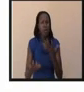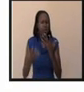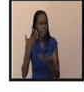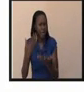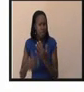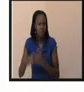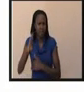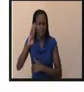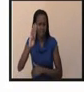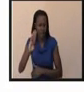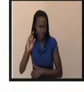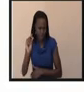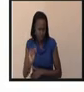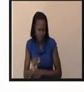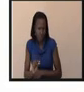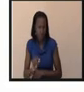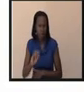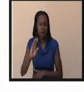Or it will look like this.